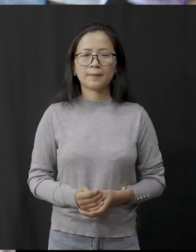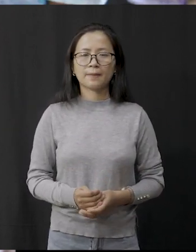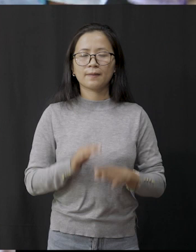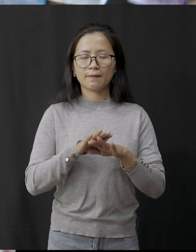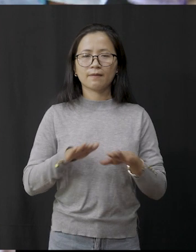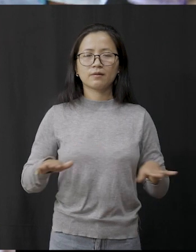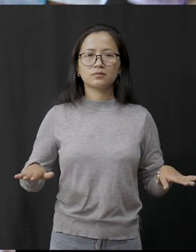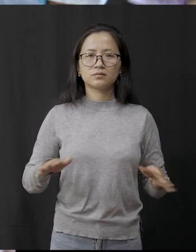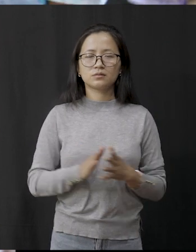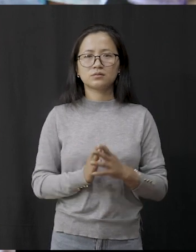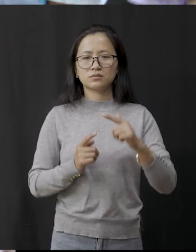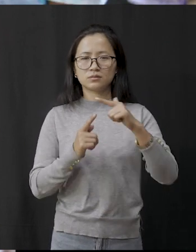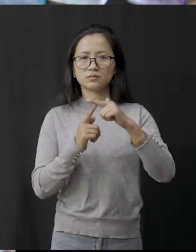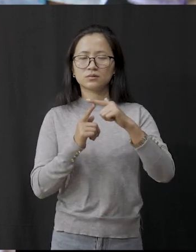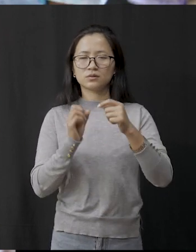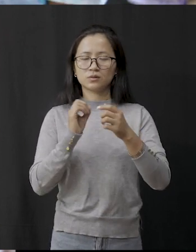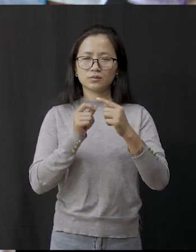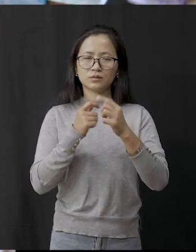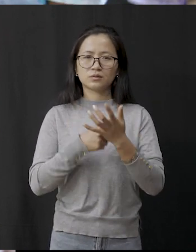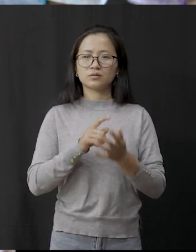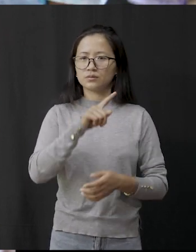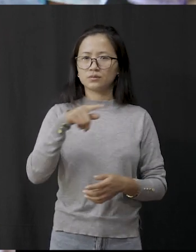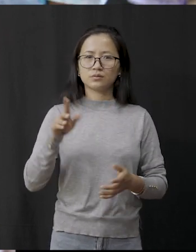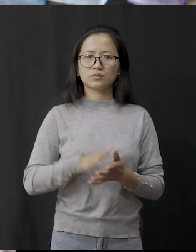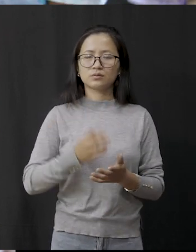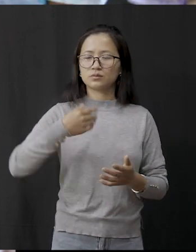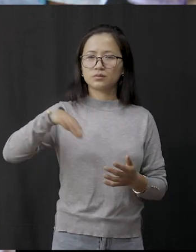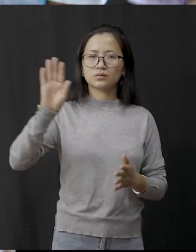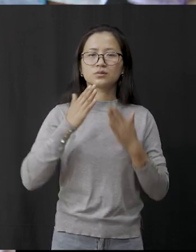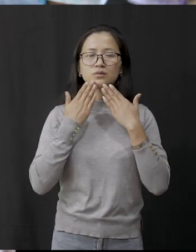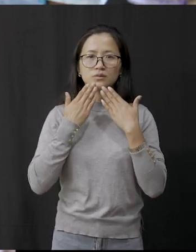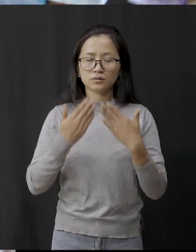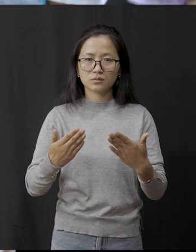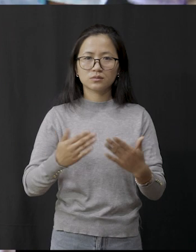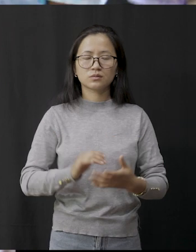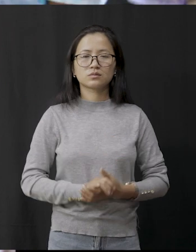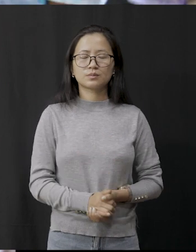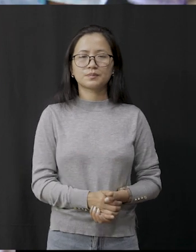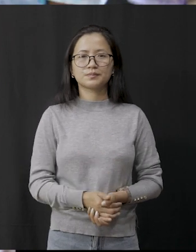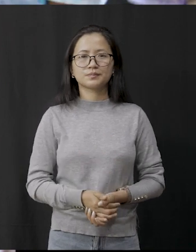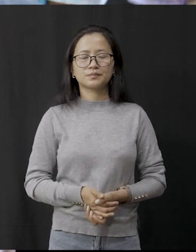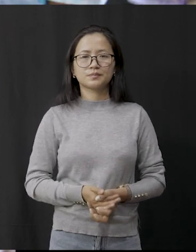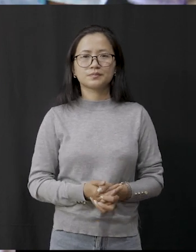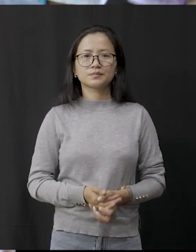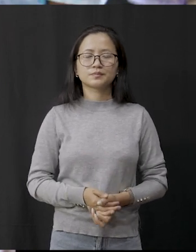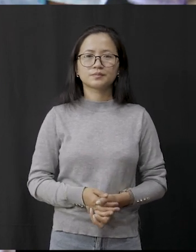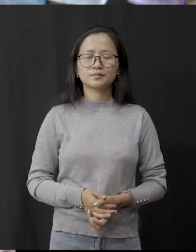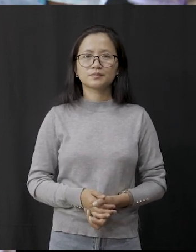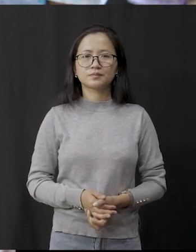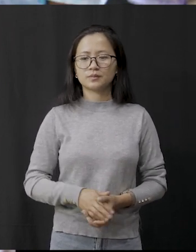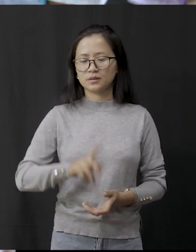Now students, our topic here is the right to go to school. So students,